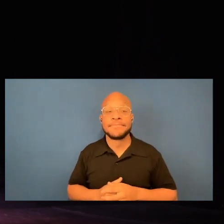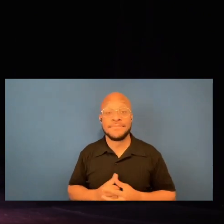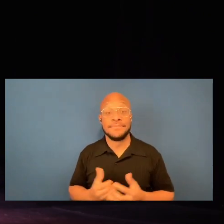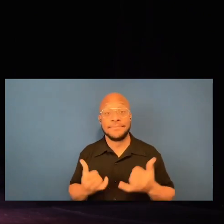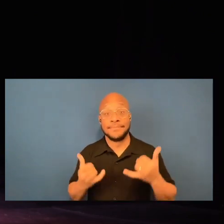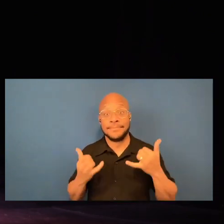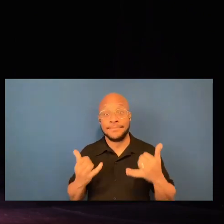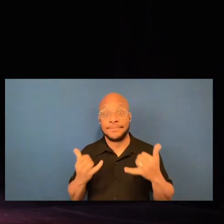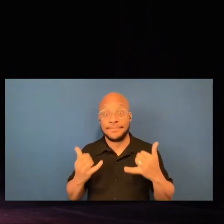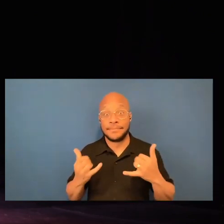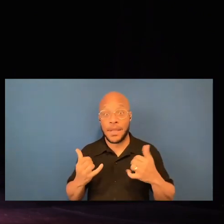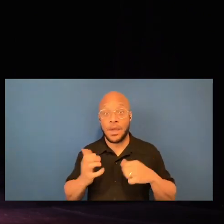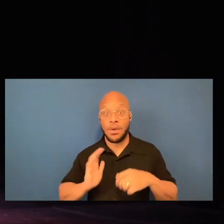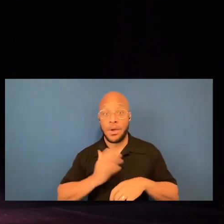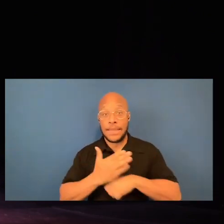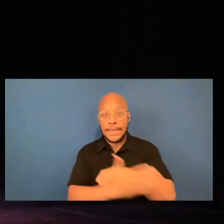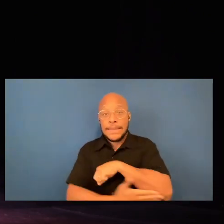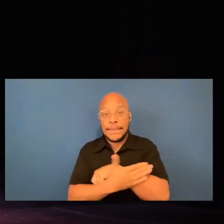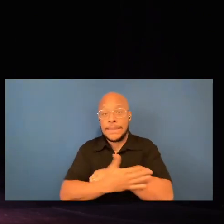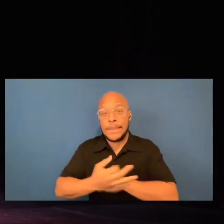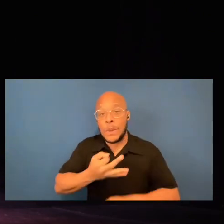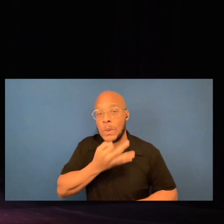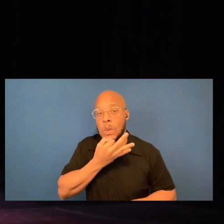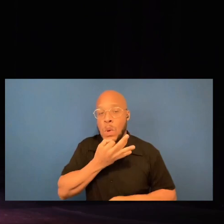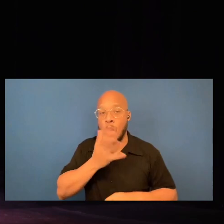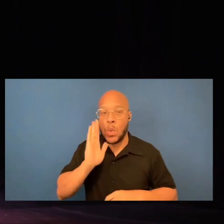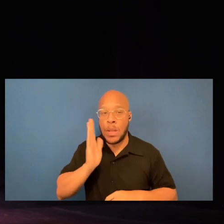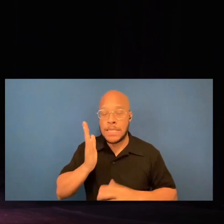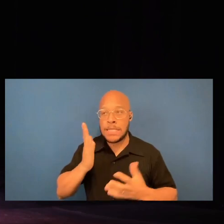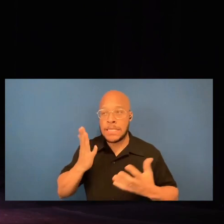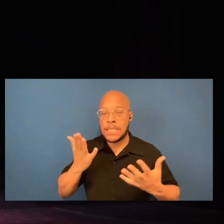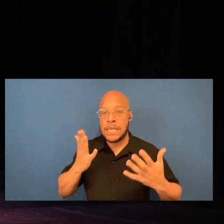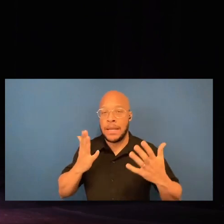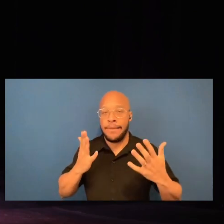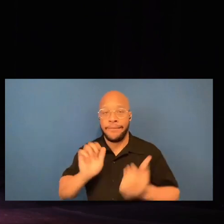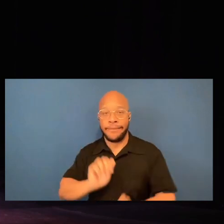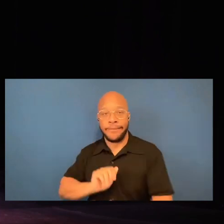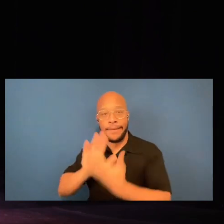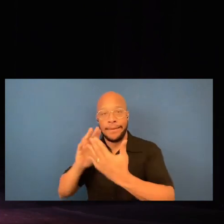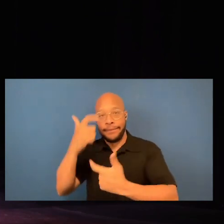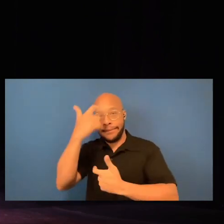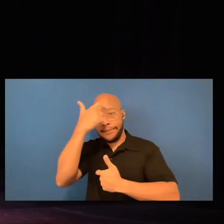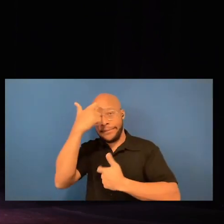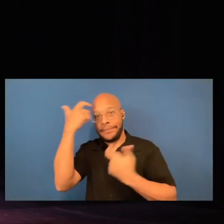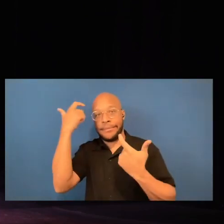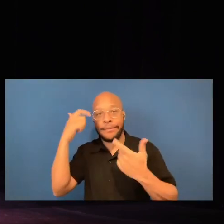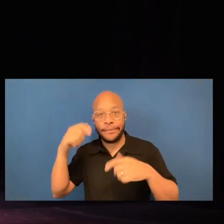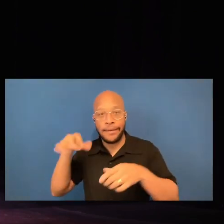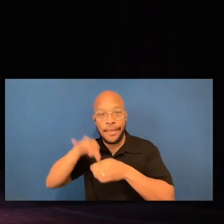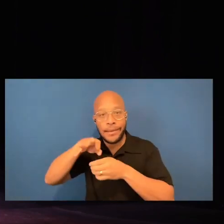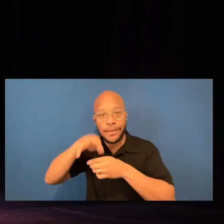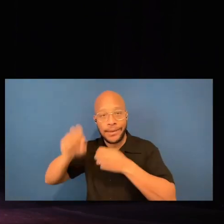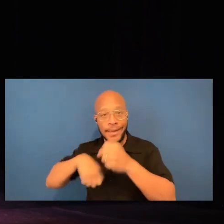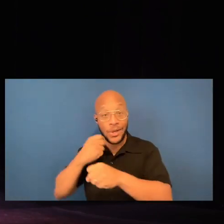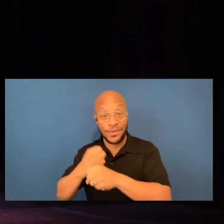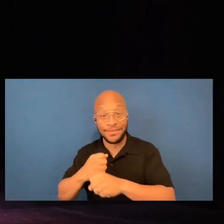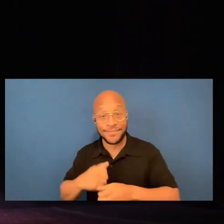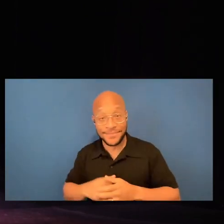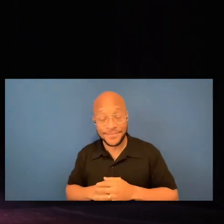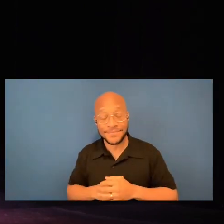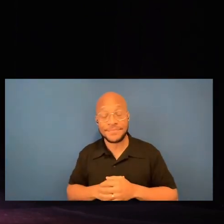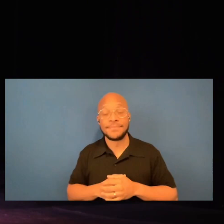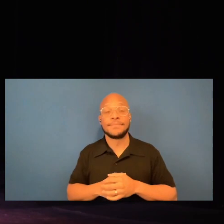year, and as we all encounter the immediate